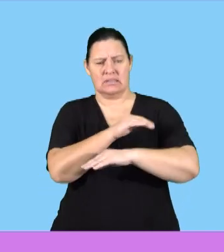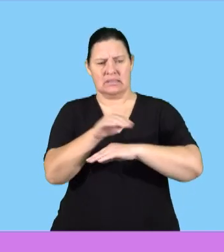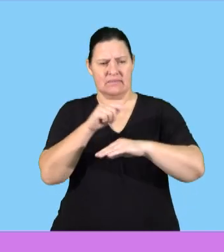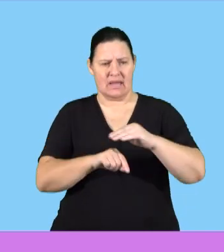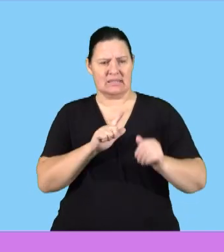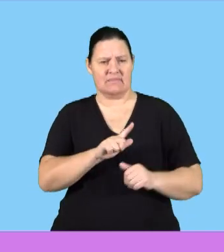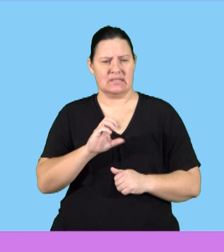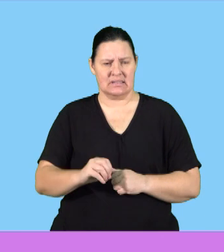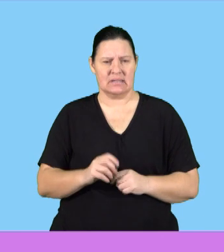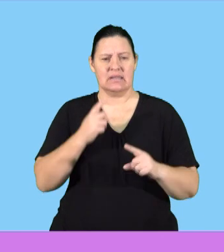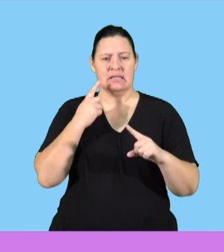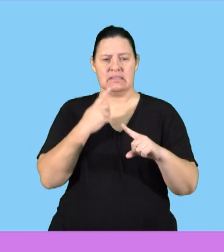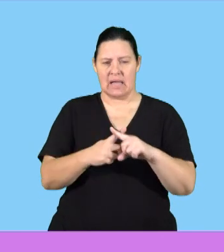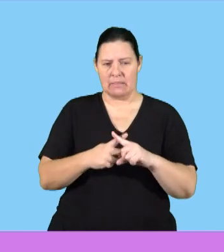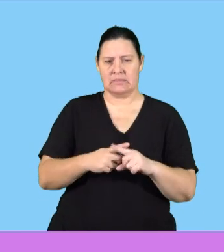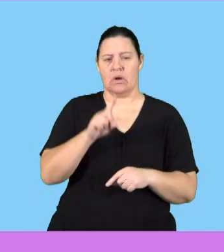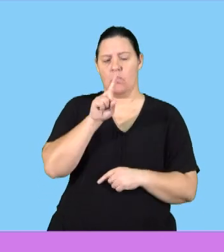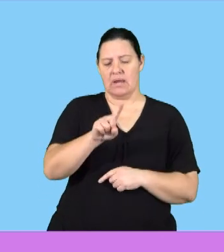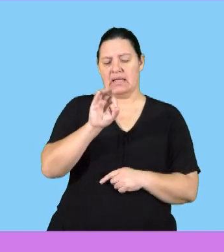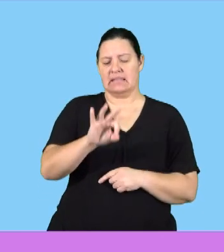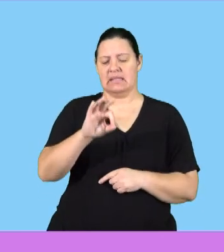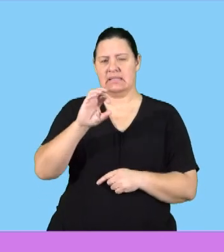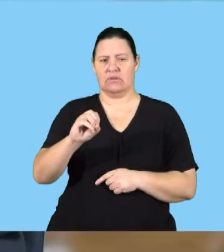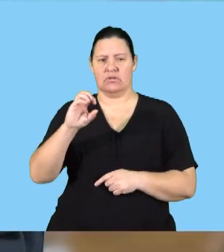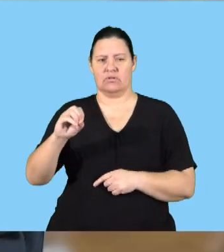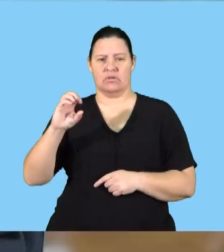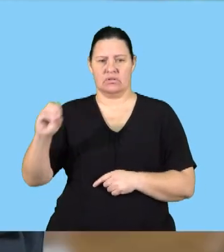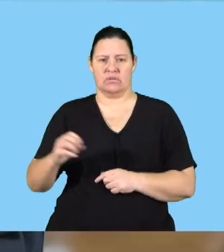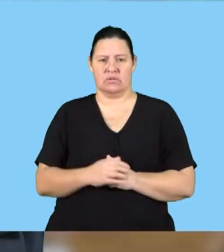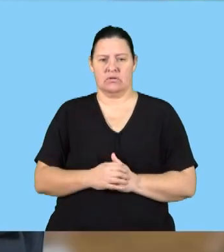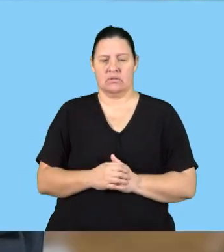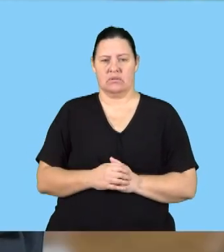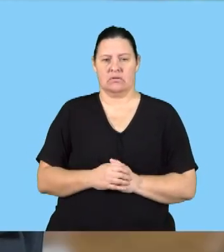my calculator is malfunctioning.